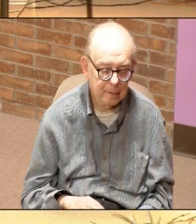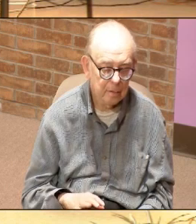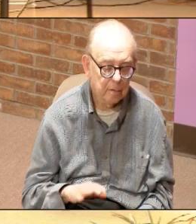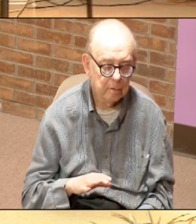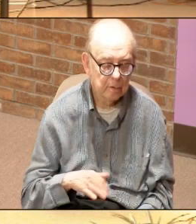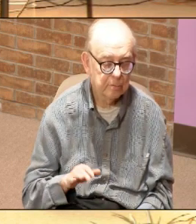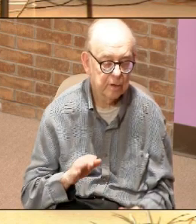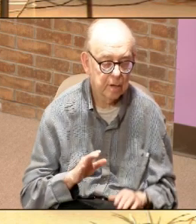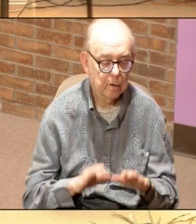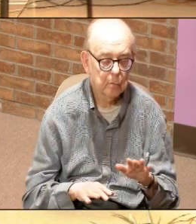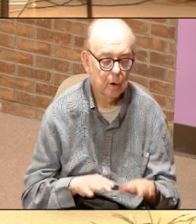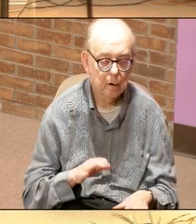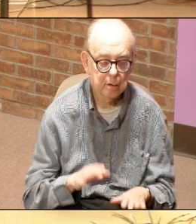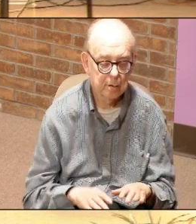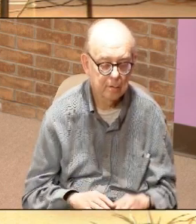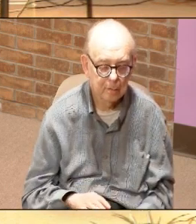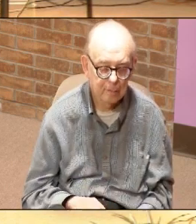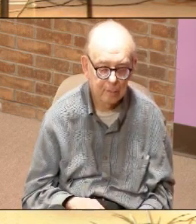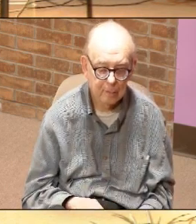Just take a walk.